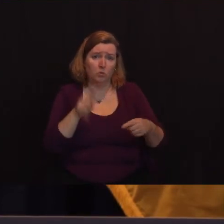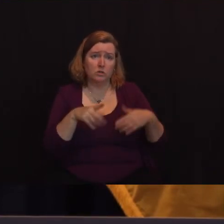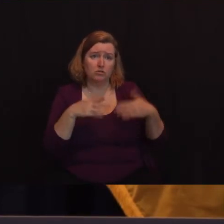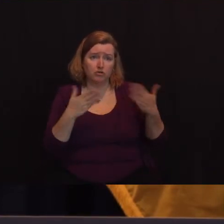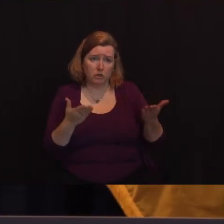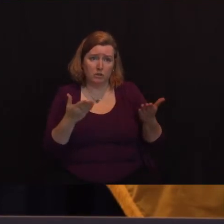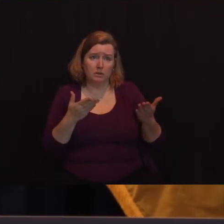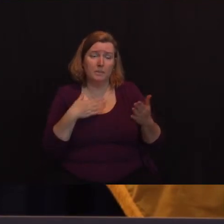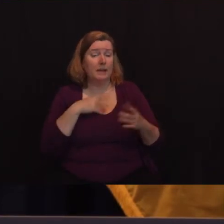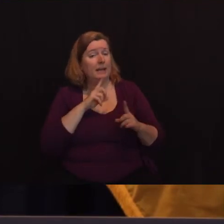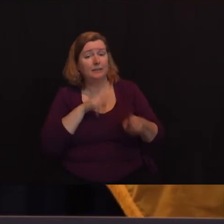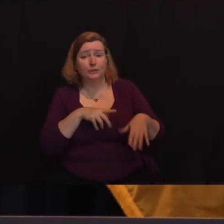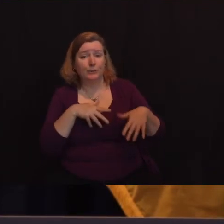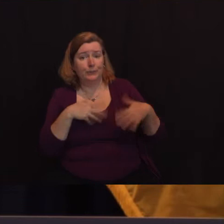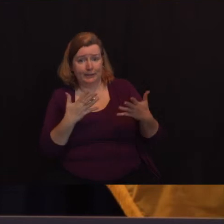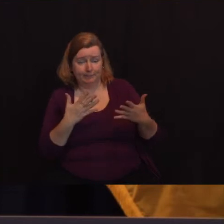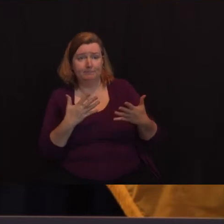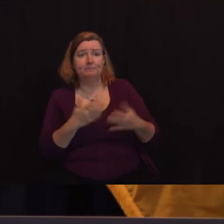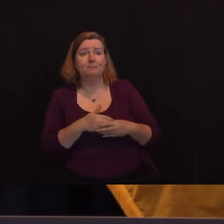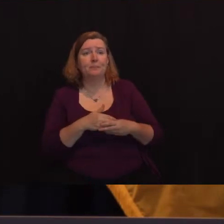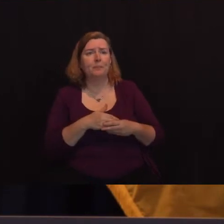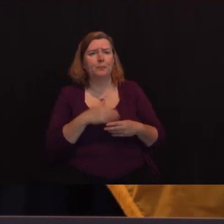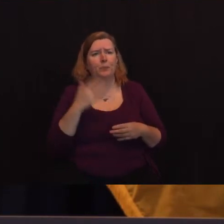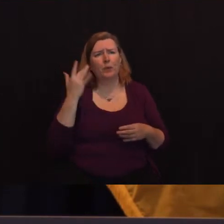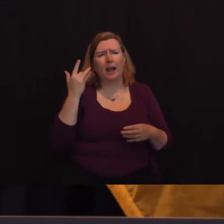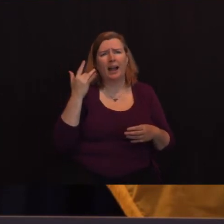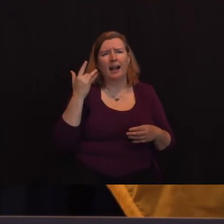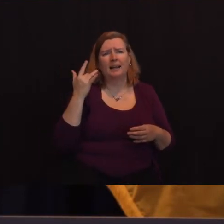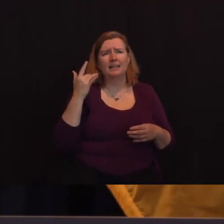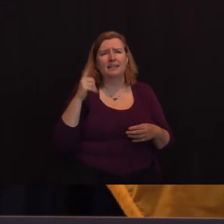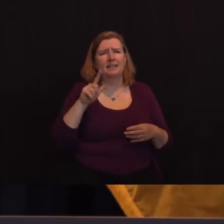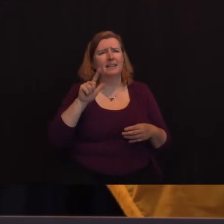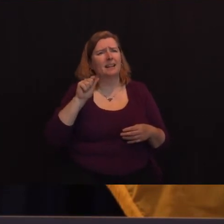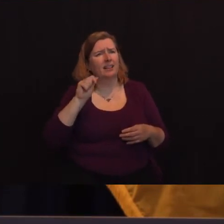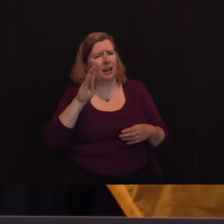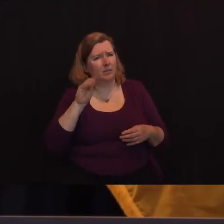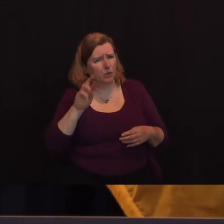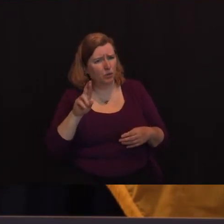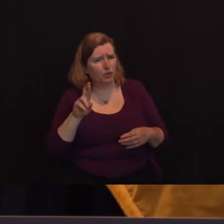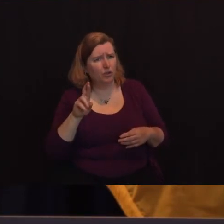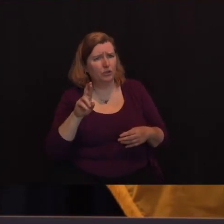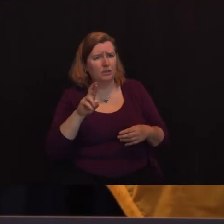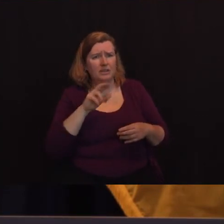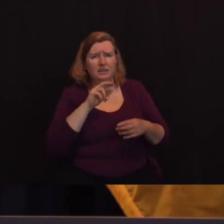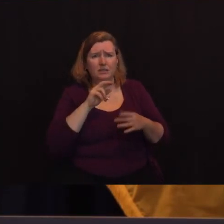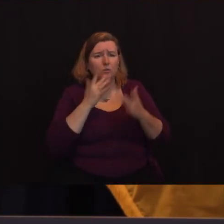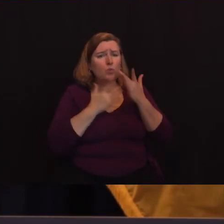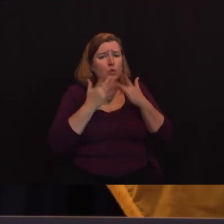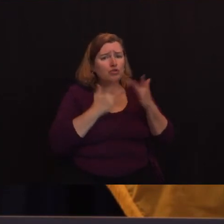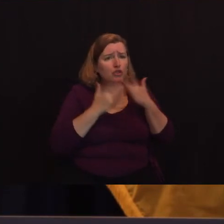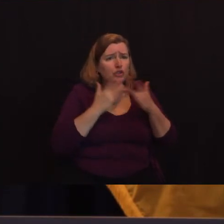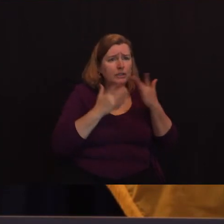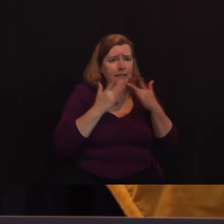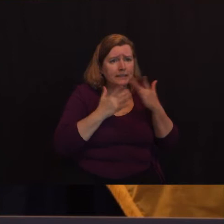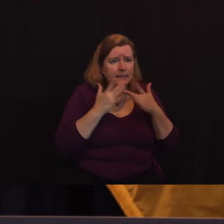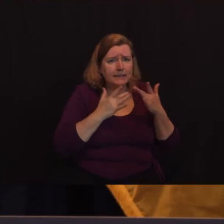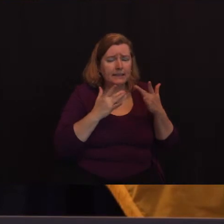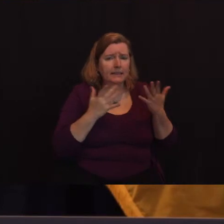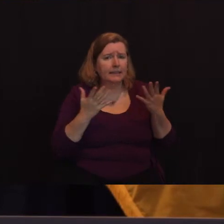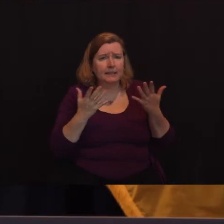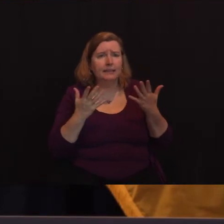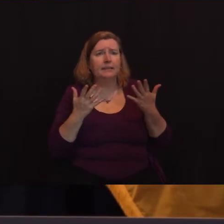Monday. Why is there a labor shortage? I mentioned to Elise's question, and another category apparently are fuel